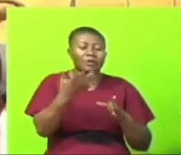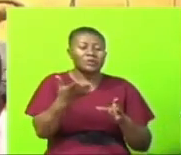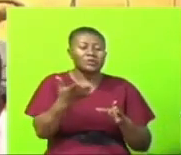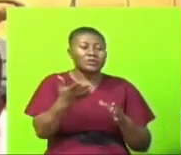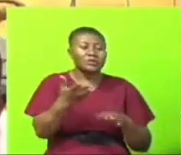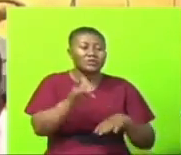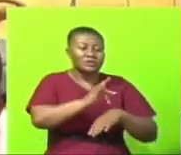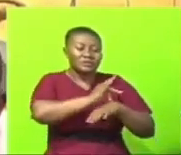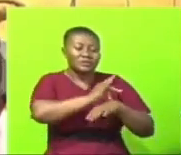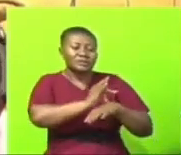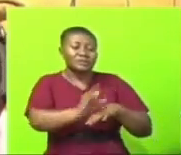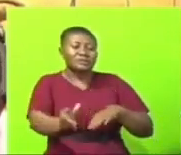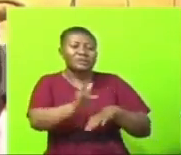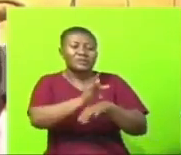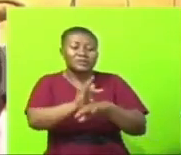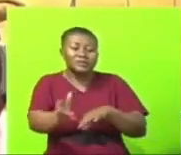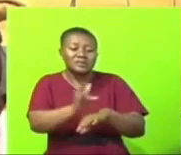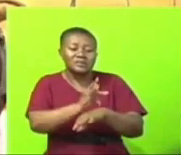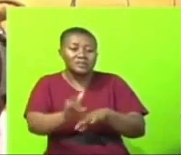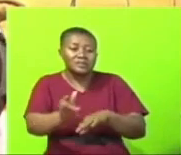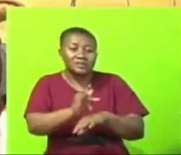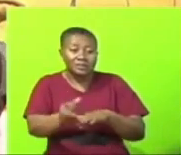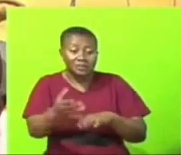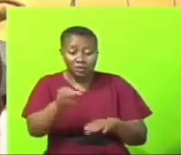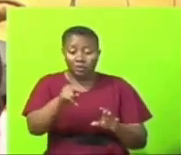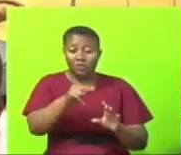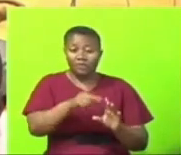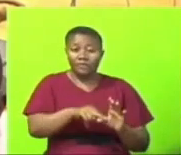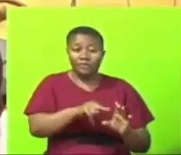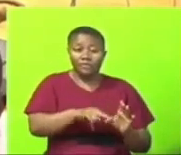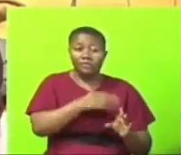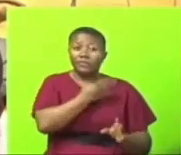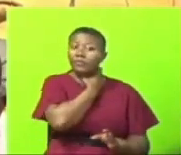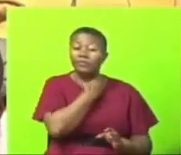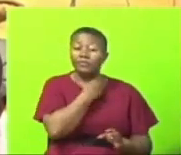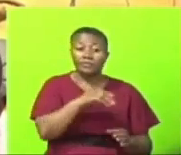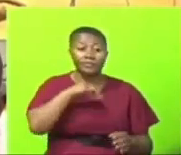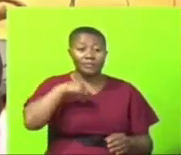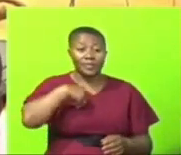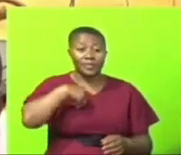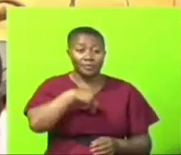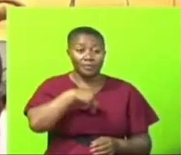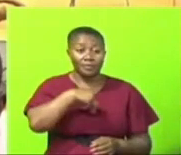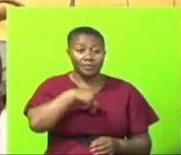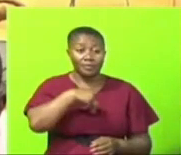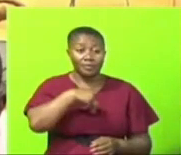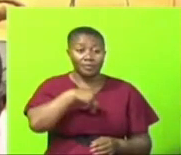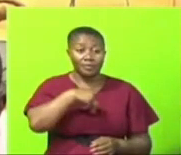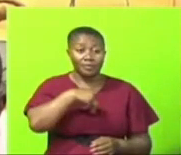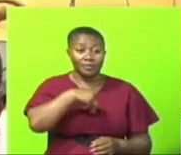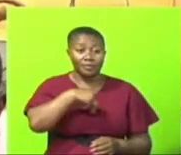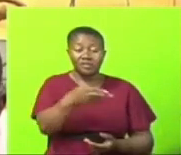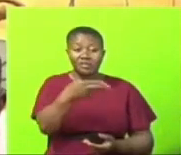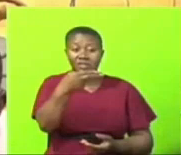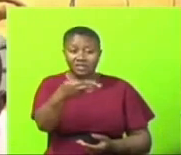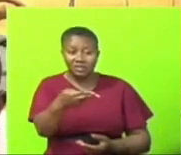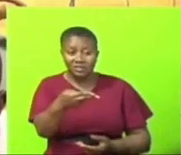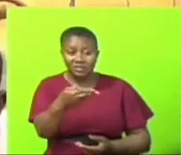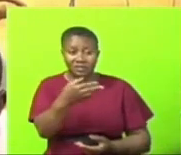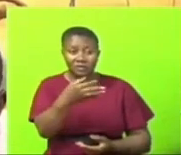a member under Clause 1, B to E, G, and H of